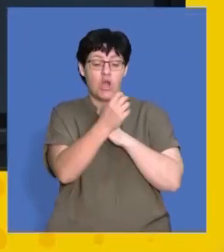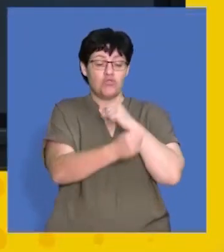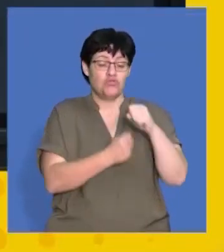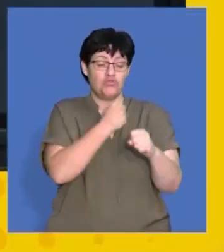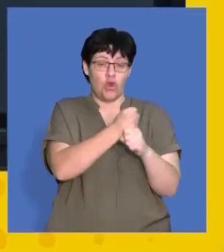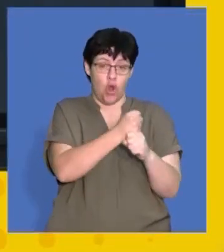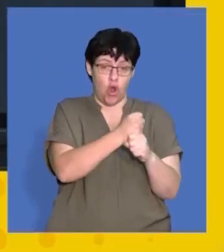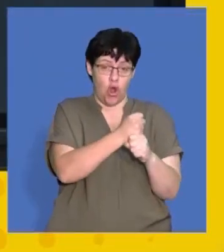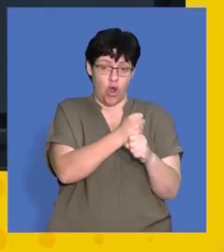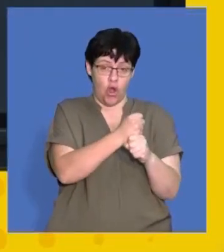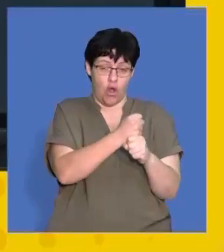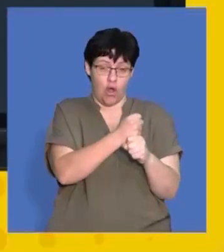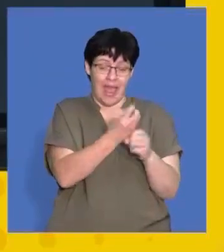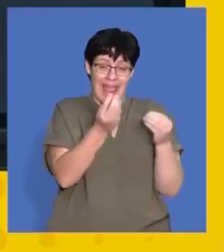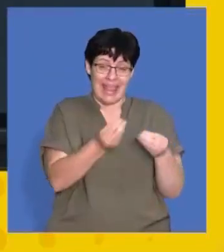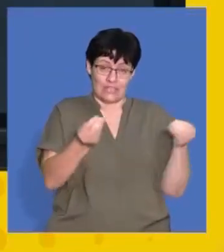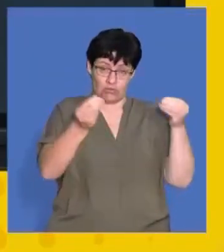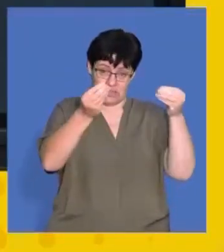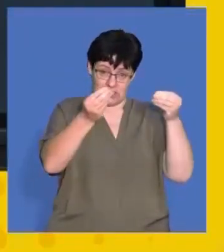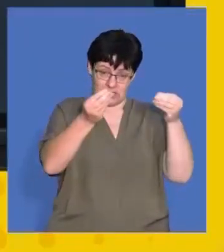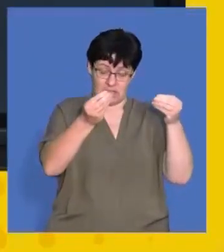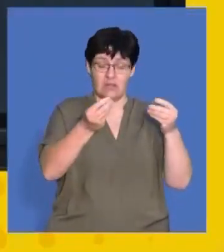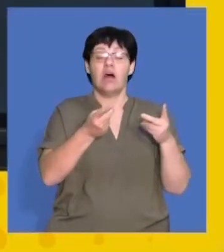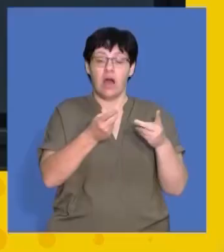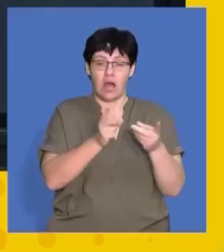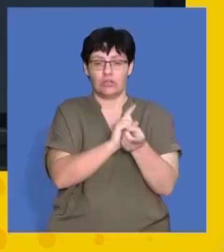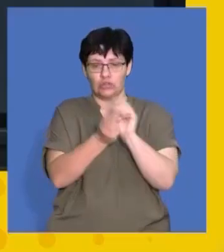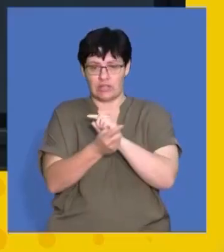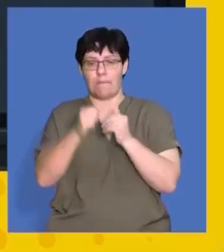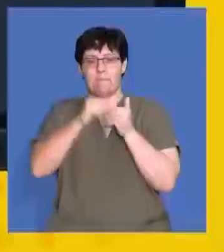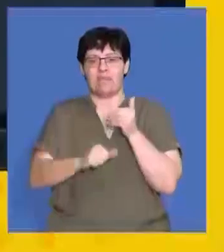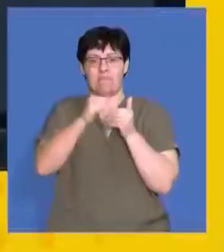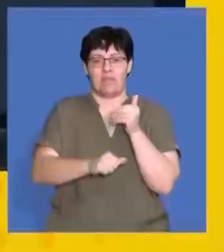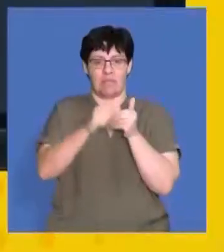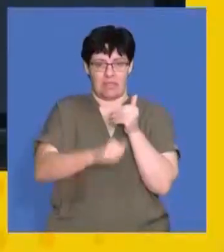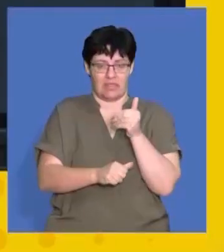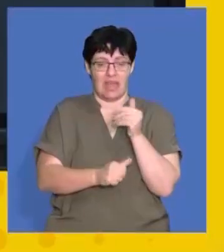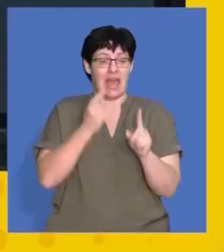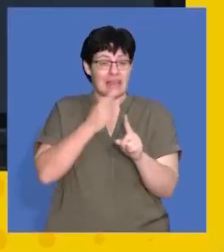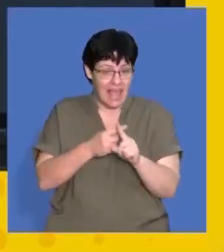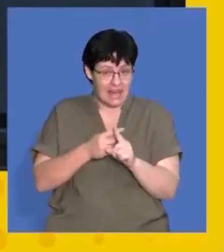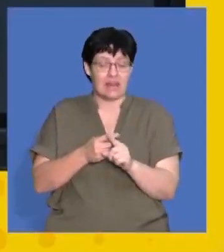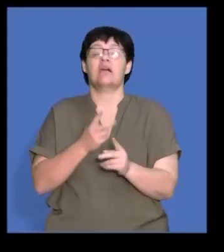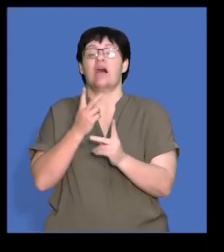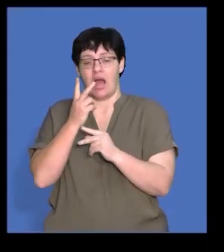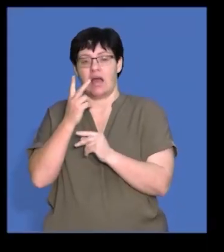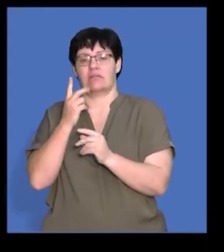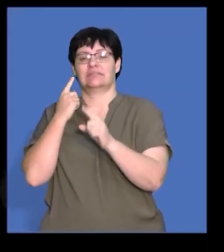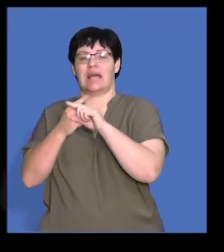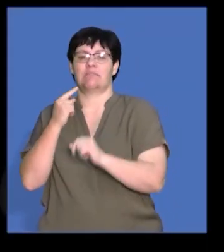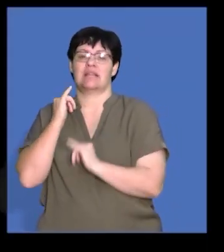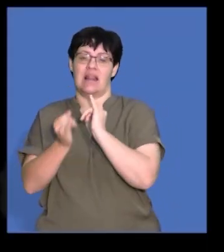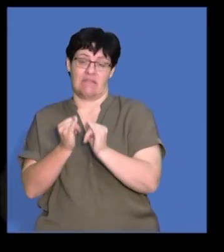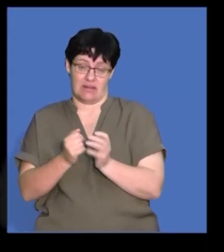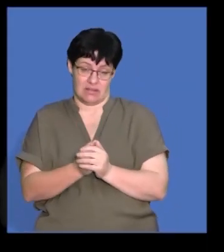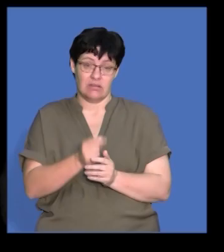annual interest rate into a monthly and then work out how many months. So what I'm going to do